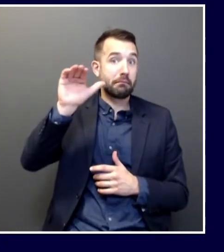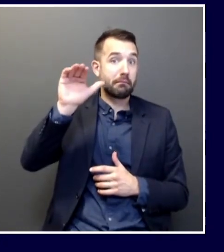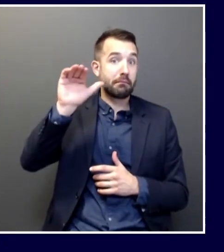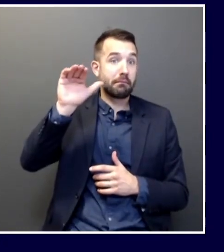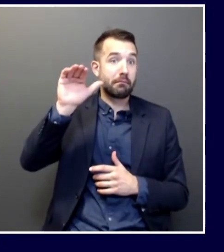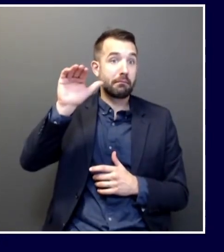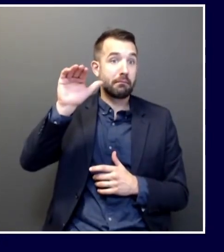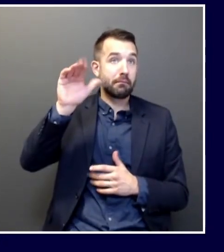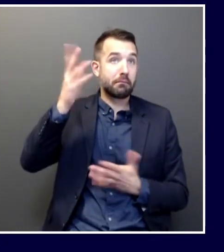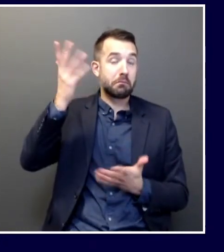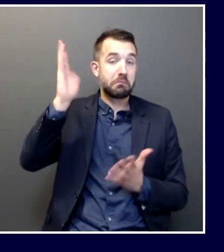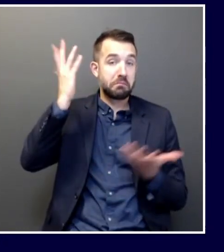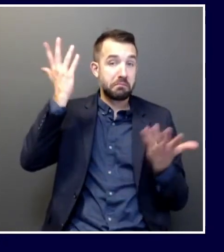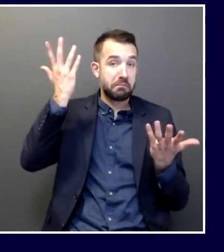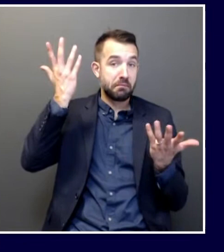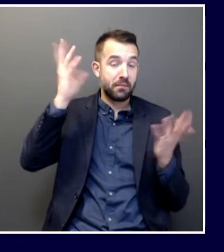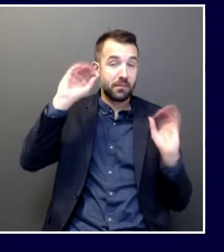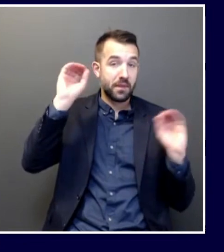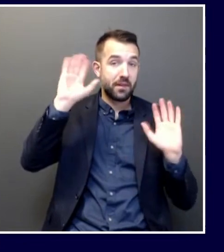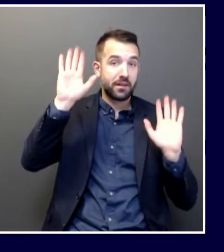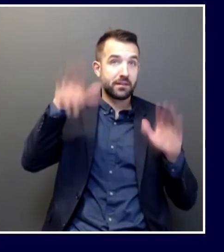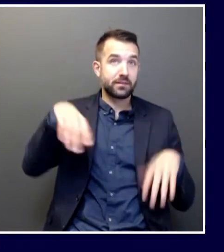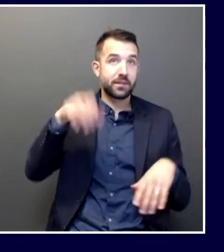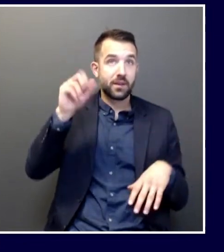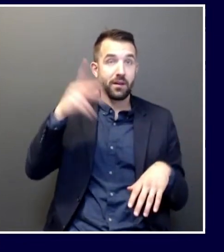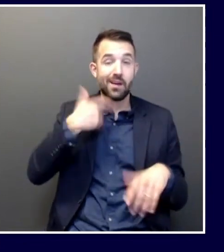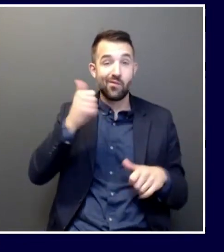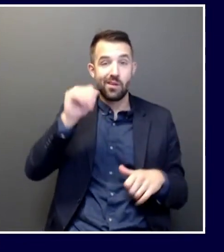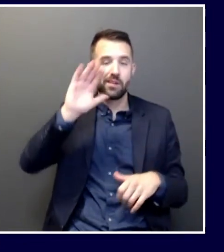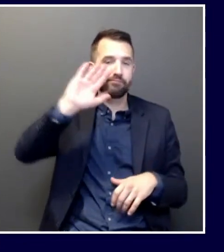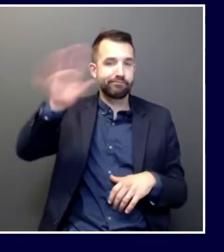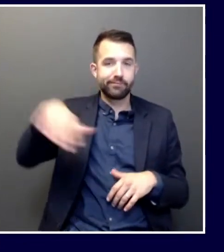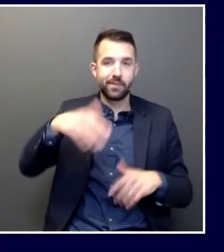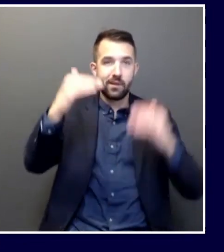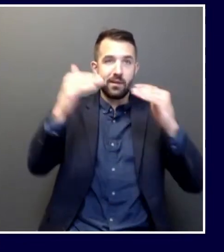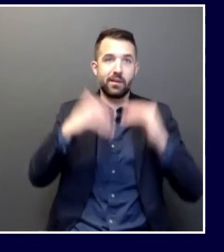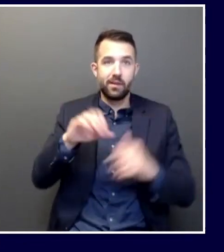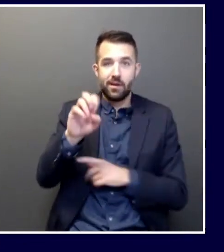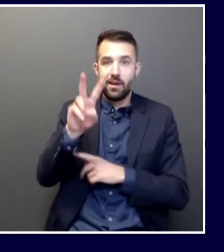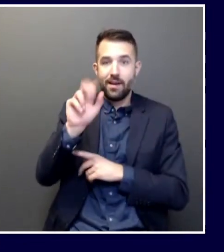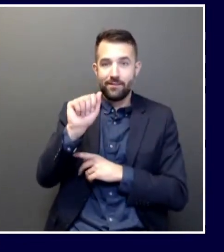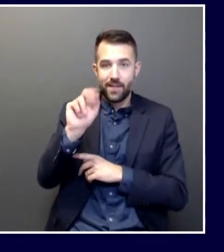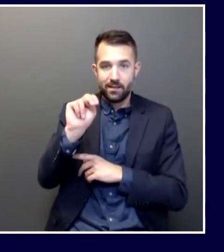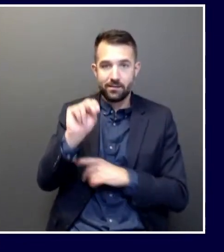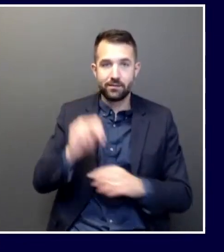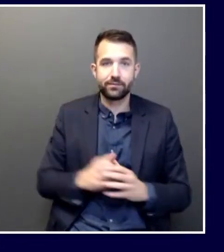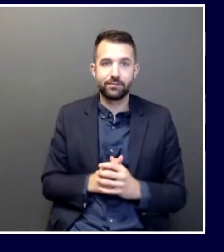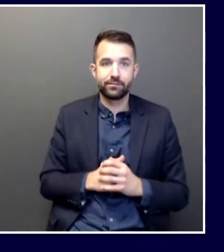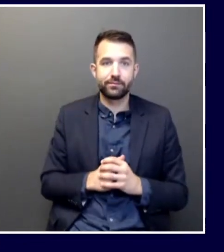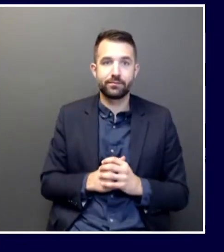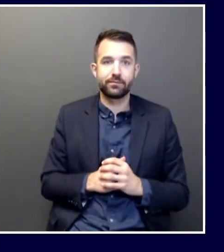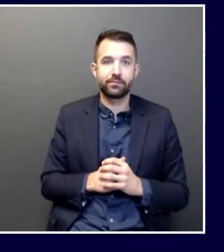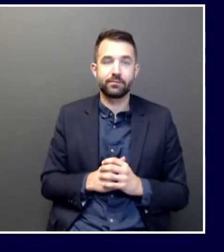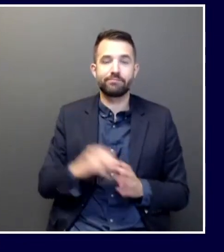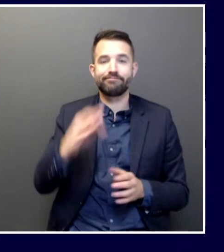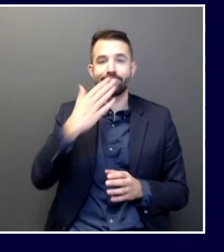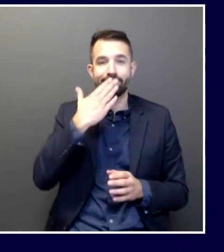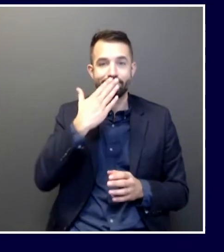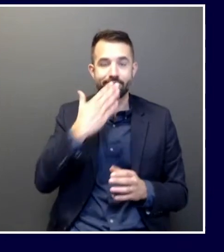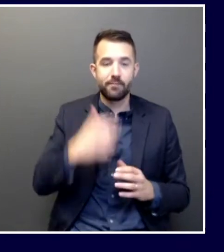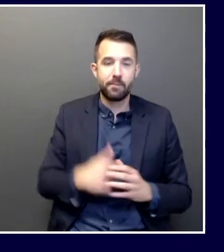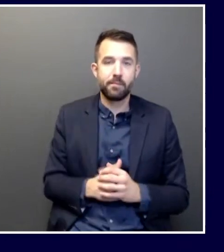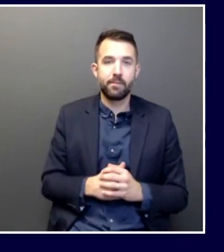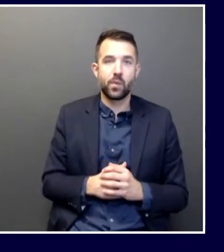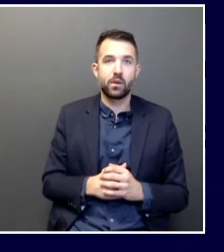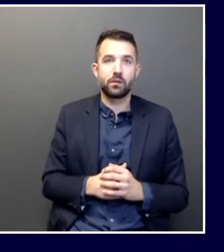All right, we'll check in with Amy one more time while we go over to Evan. Hi, Dr. Shah, thank you. You mentioned that